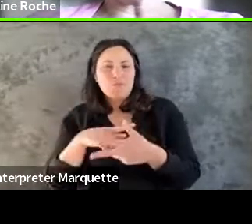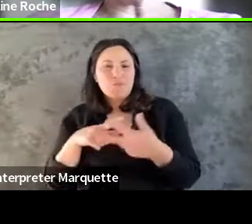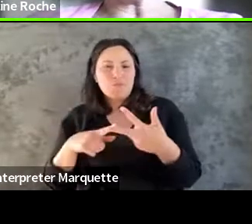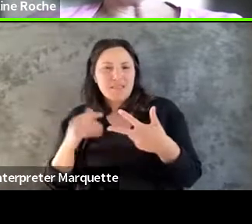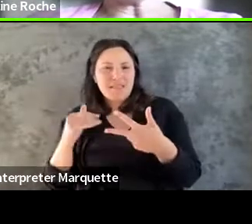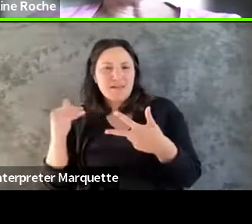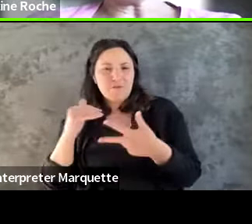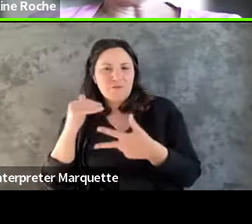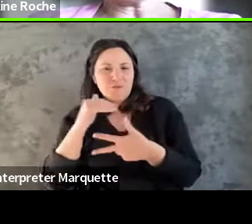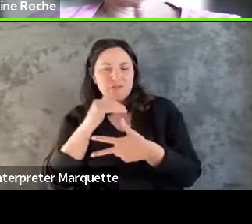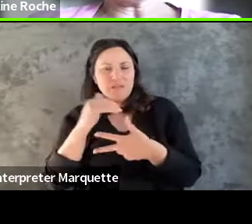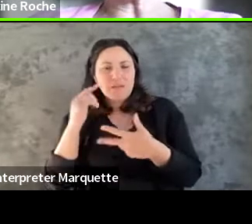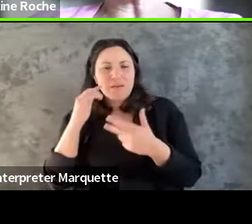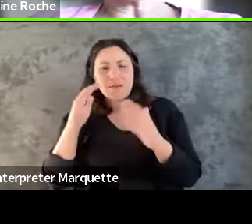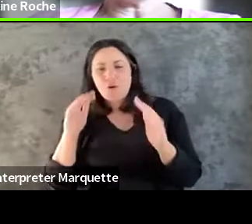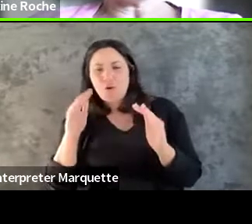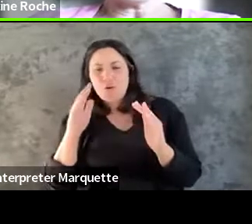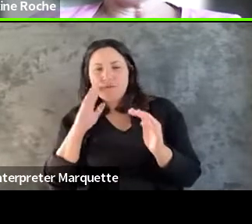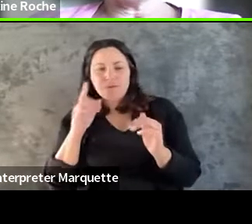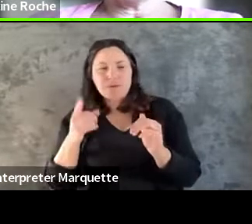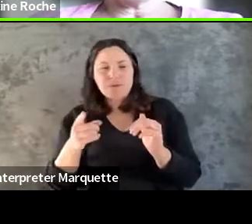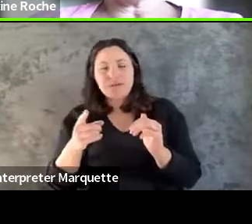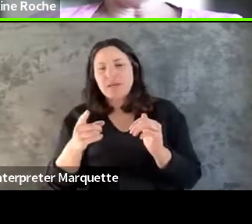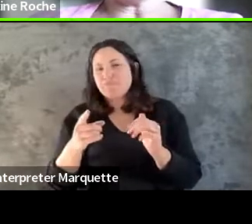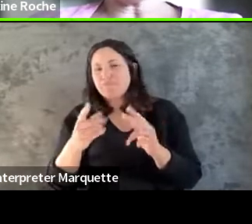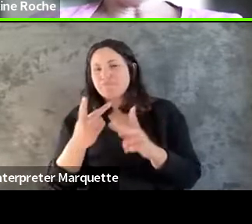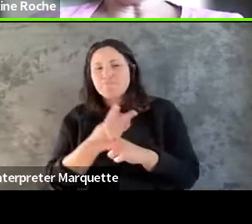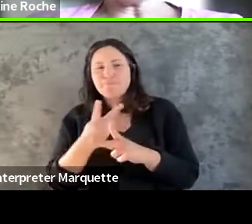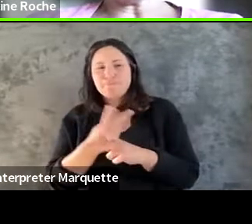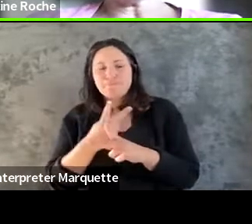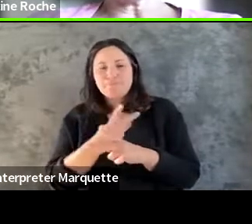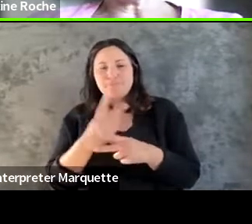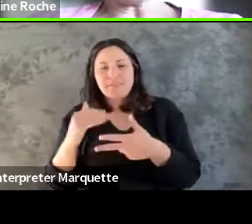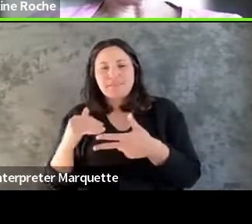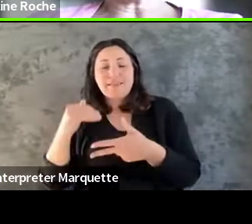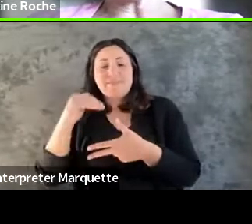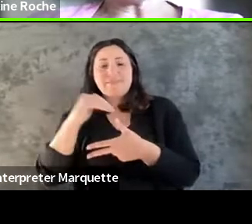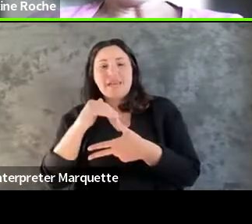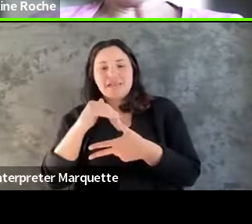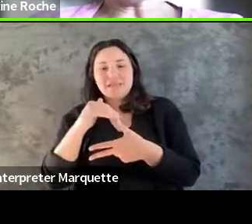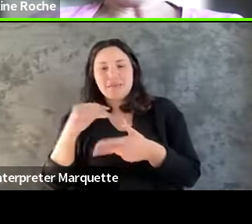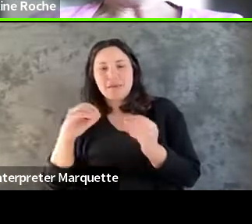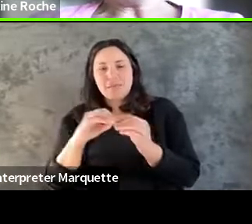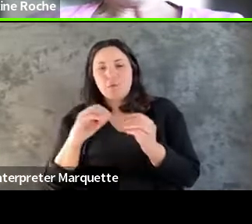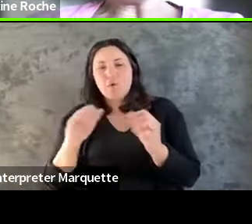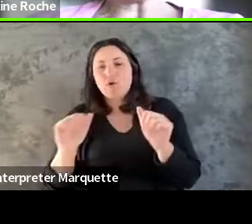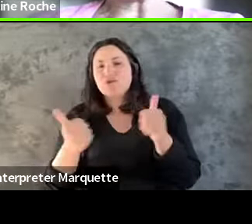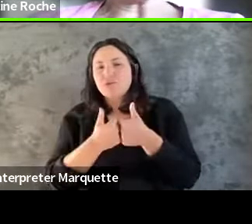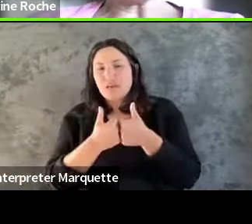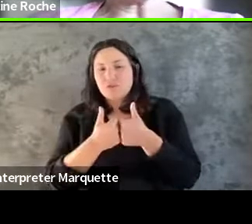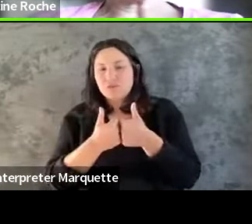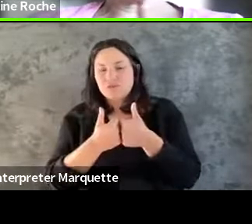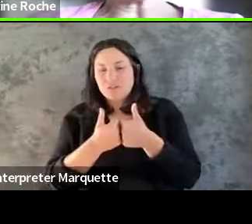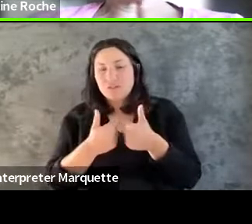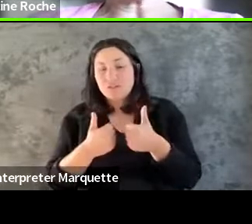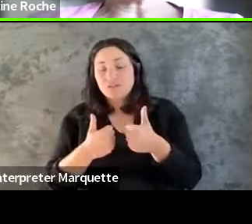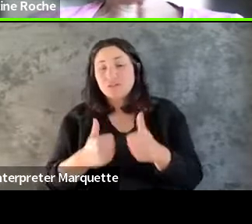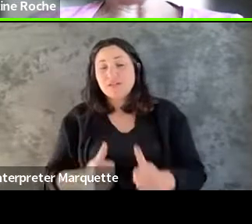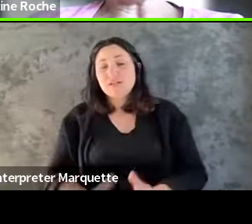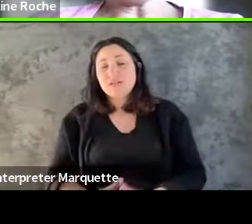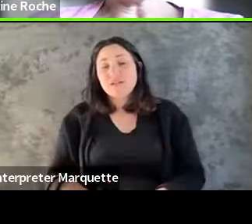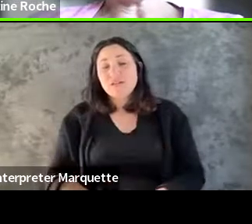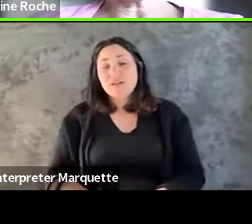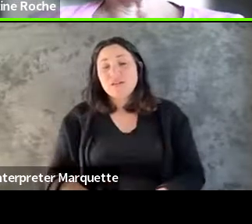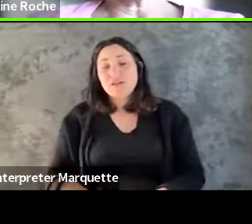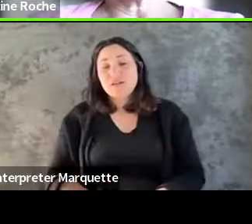I'm hoping that we could maybe revisit the advanced German curriculum to make it more challenging. And because what I've understood is that there are a